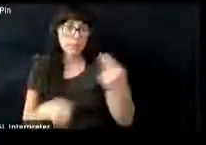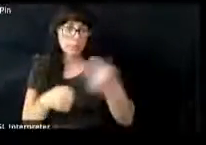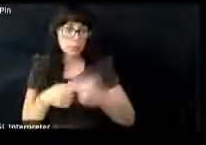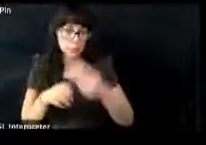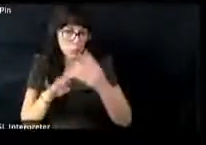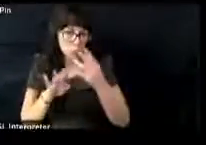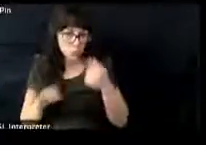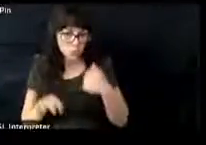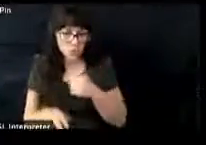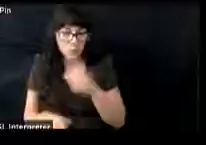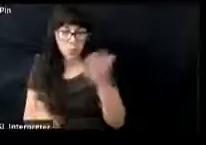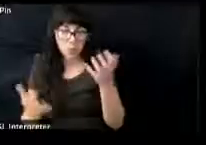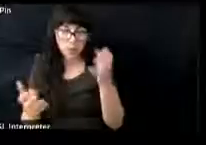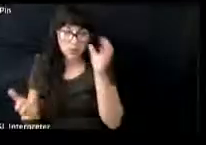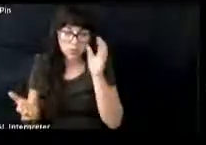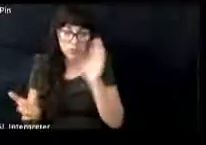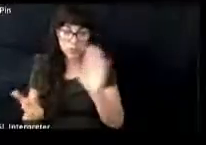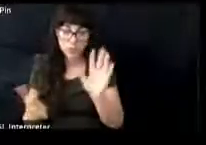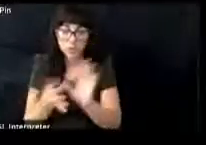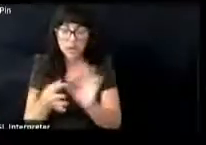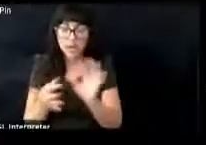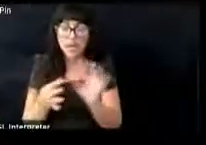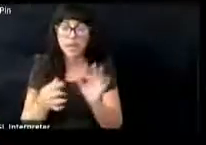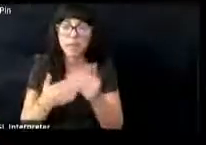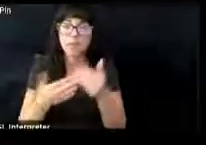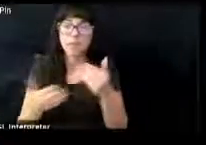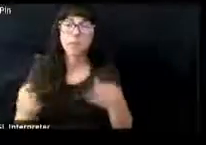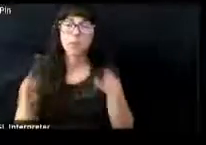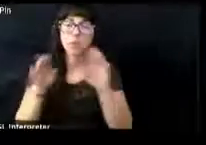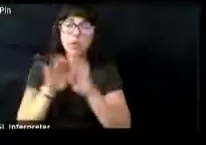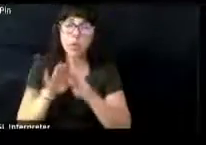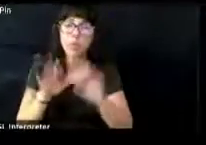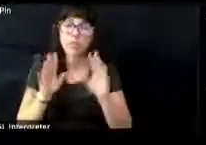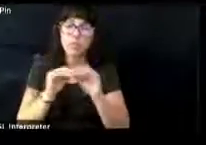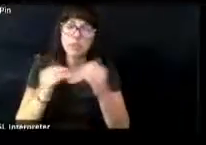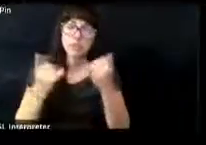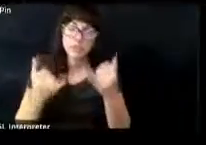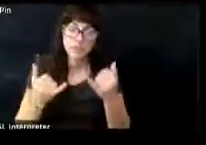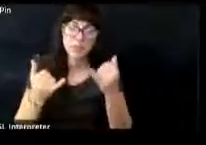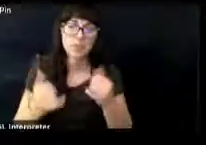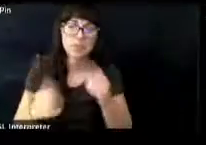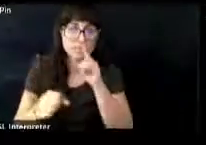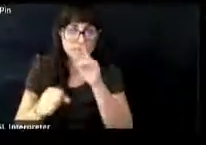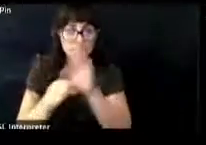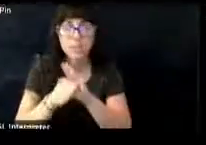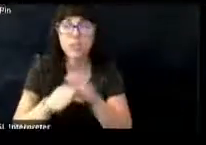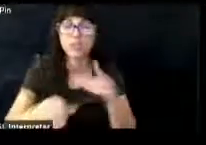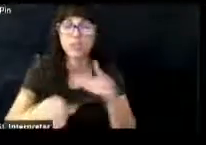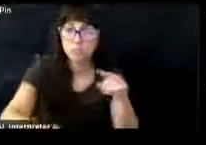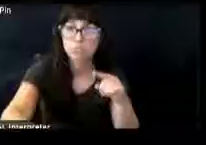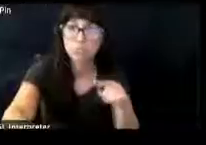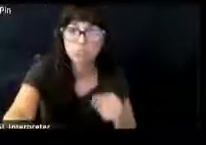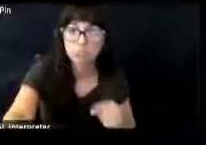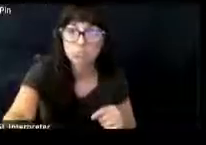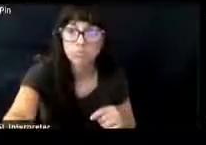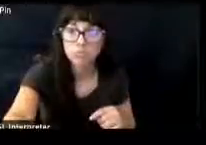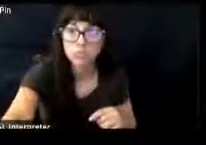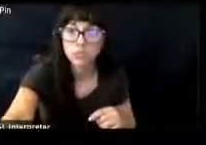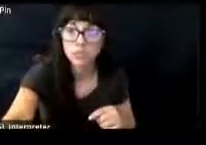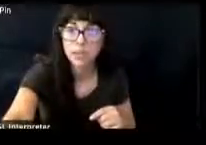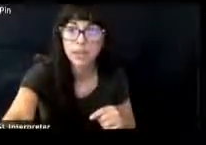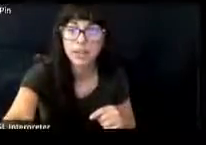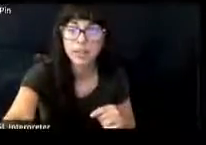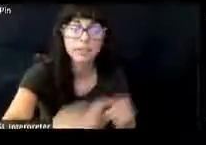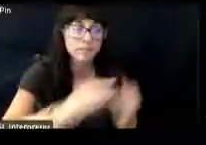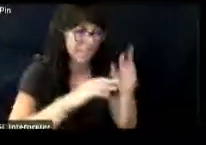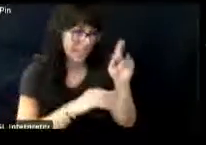input before adjourning the meeting for the day. And it's all yours, Katie. All right. Right now